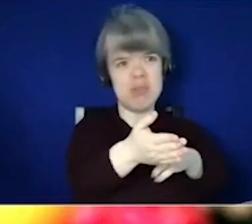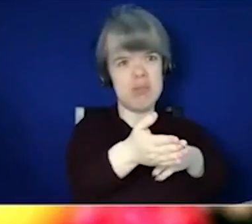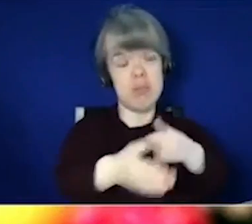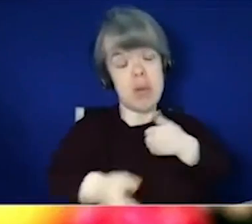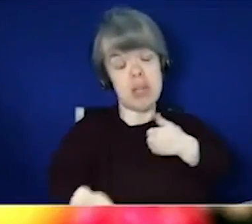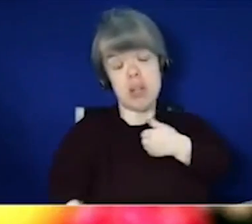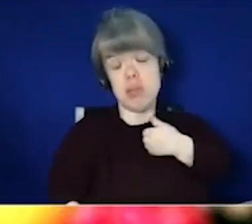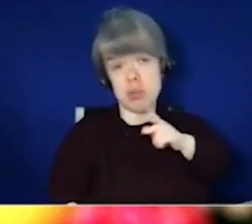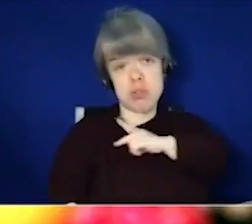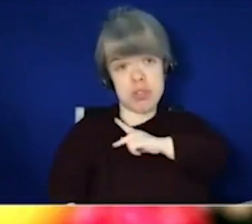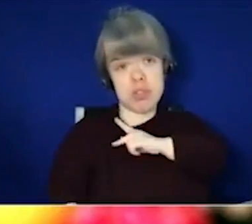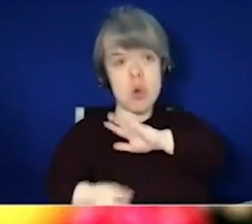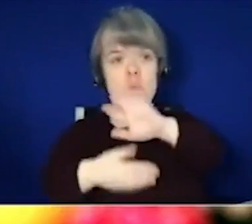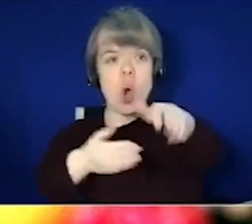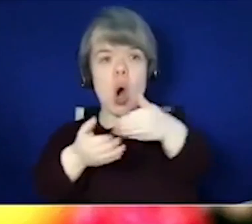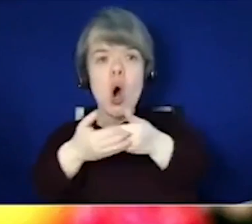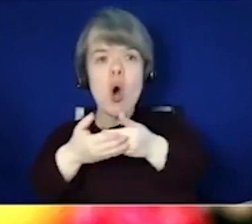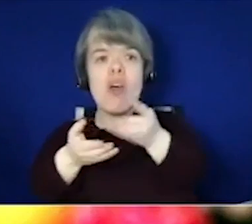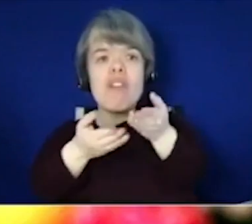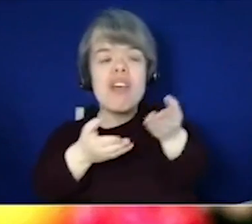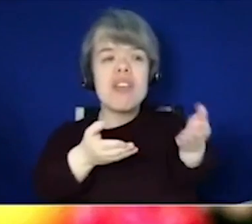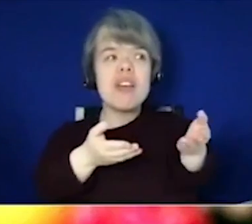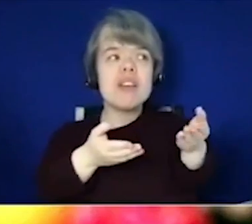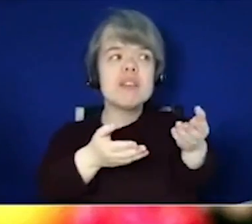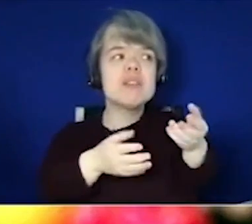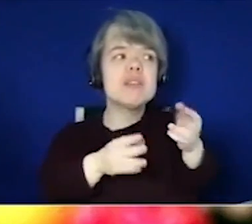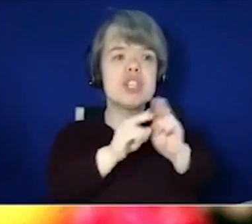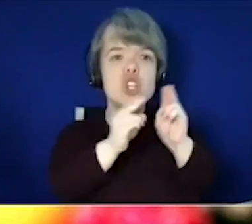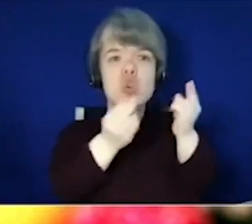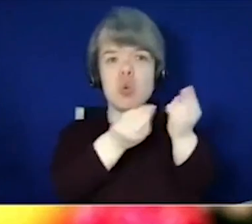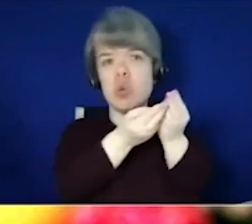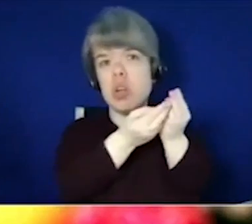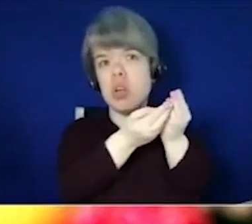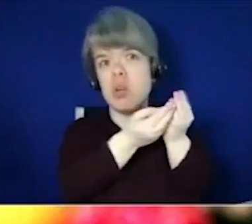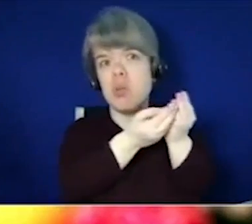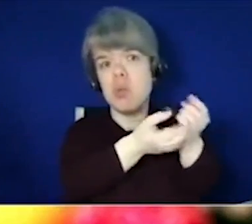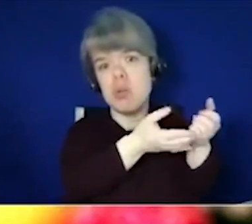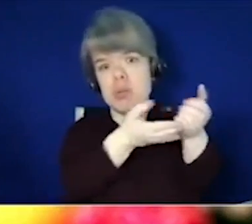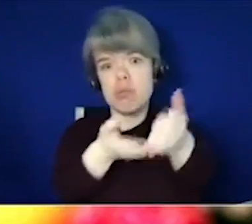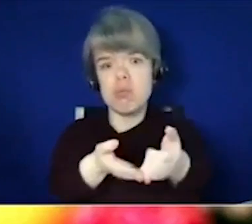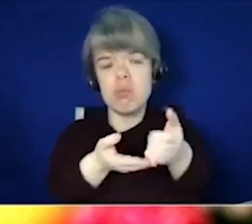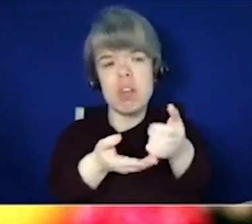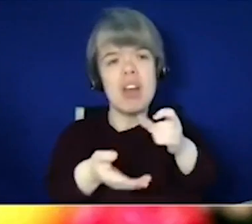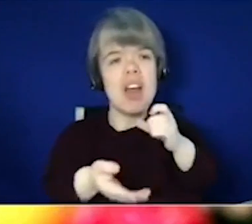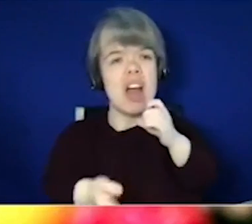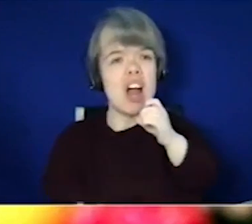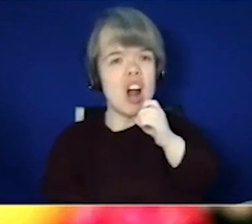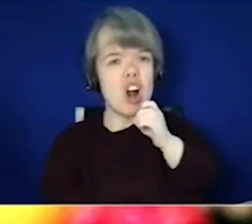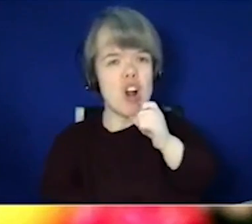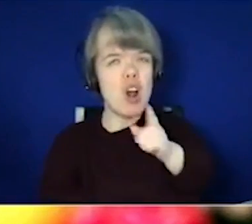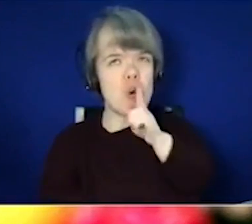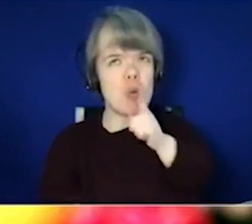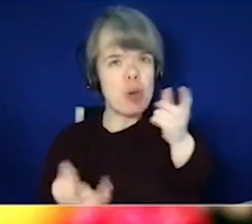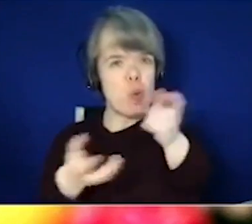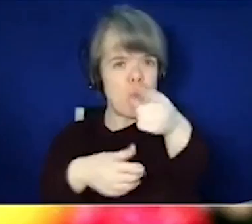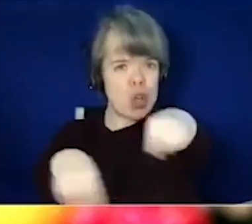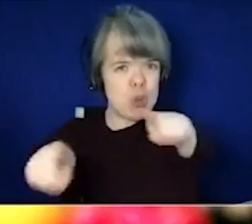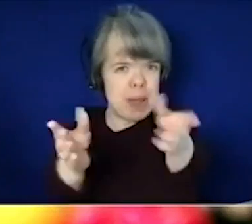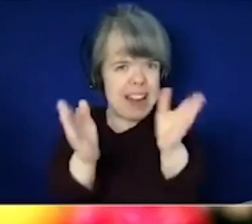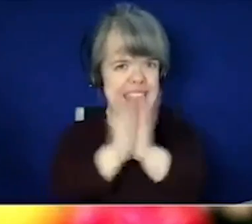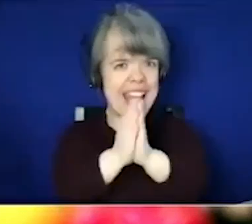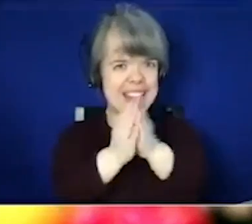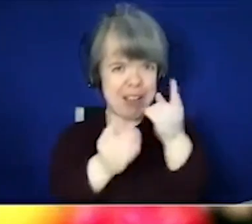that Starbucks benefits and pay are better than any contract that we've seen that has been signed by Workers United. So our benefits